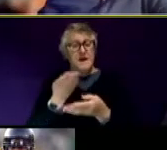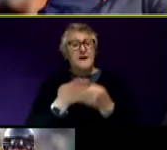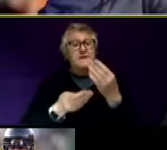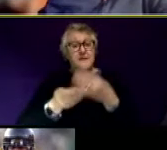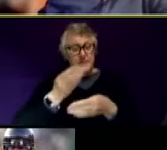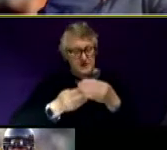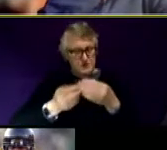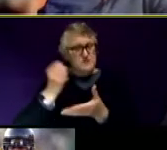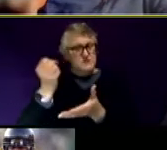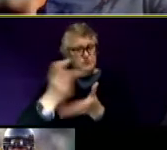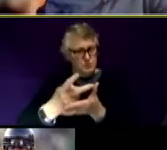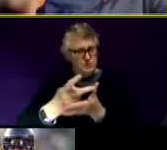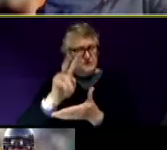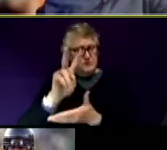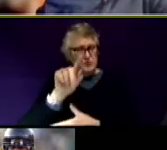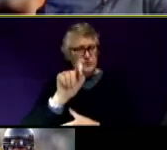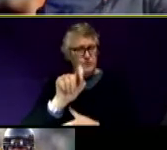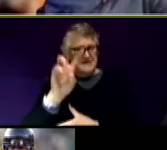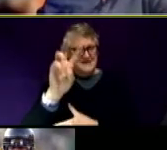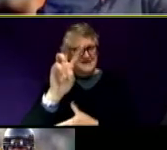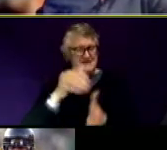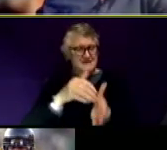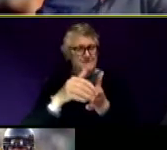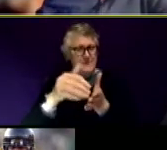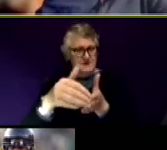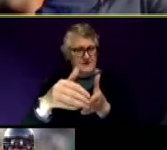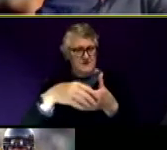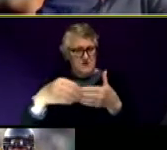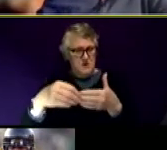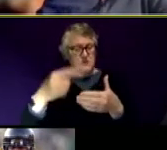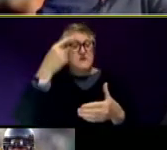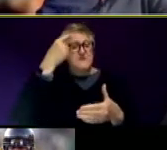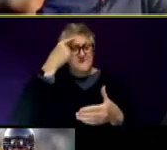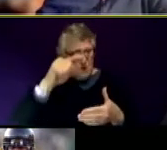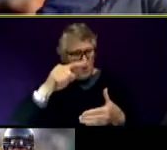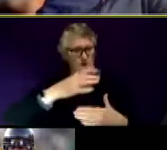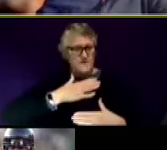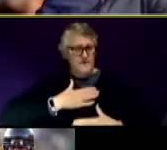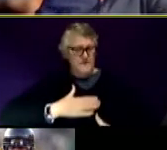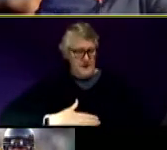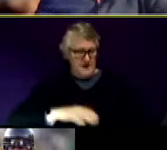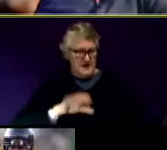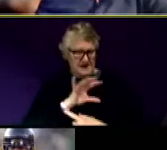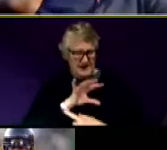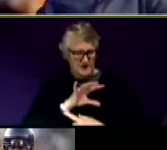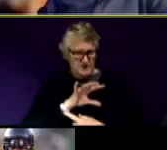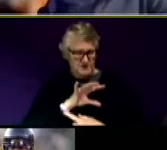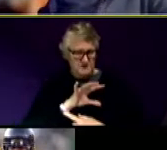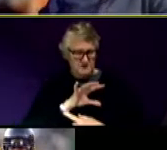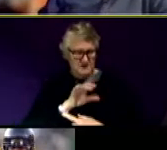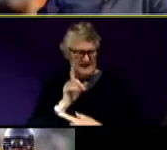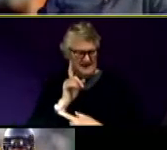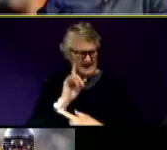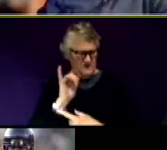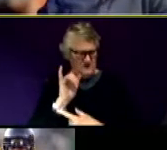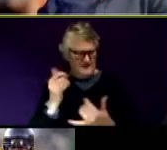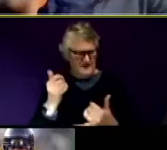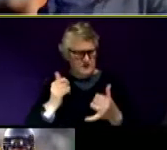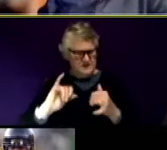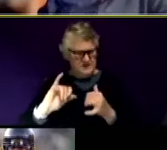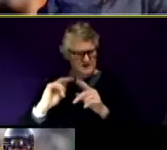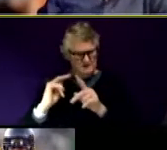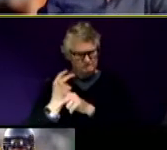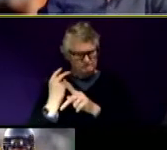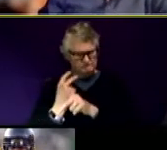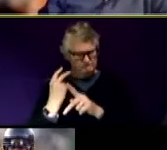$2.6 million for body-worn cameras. And it sounds like they're still hammering out, you know, what is going to happen. And